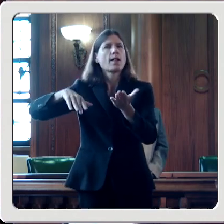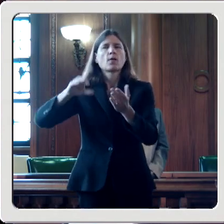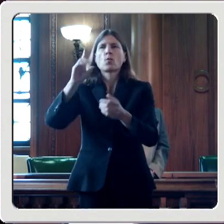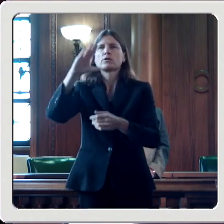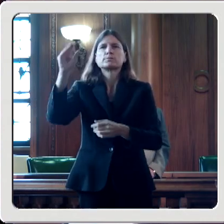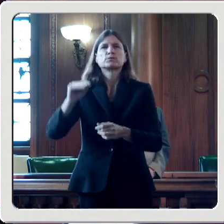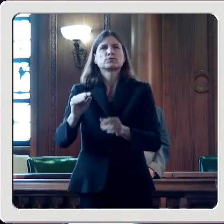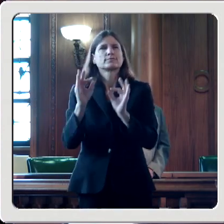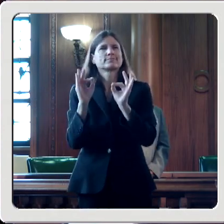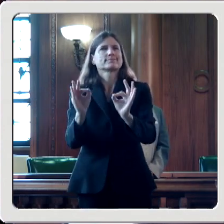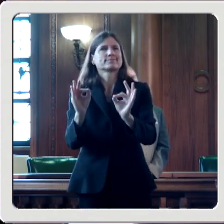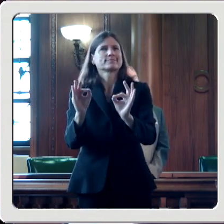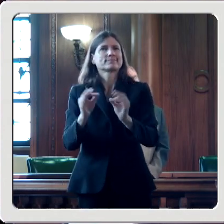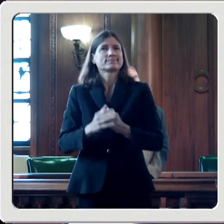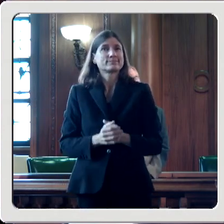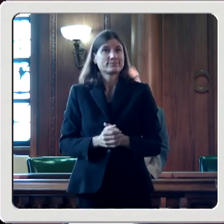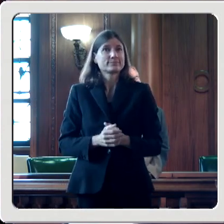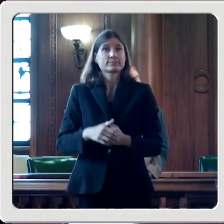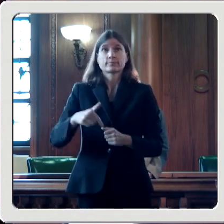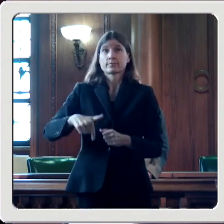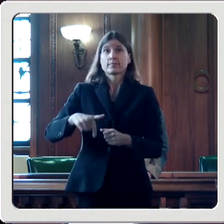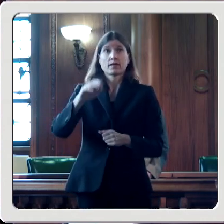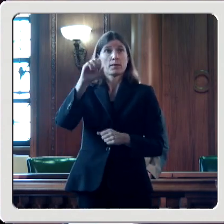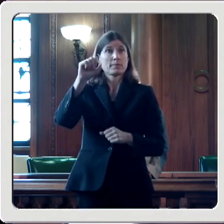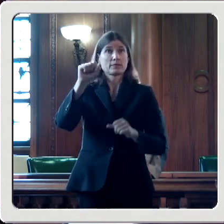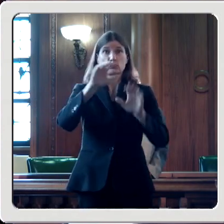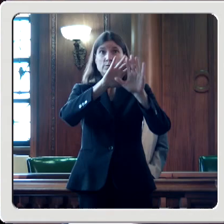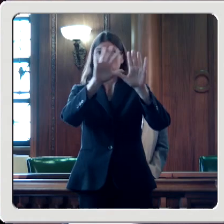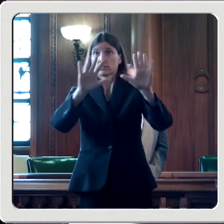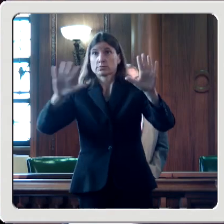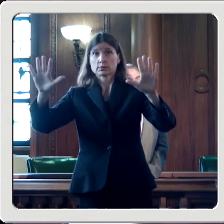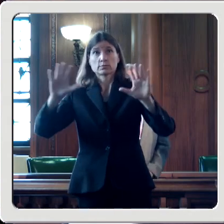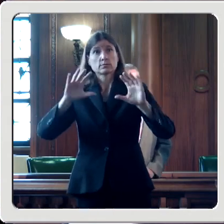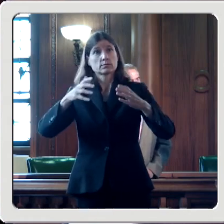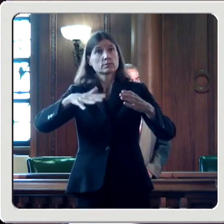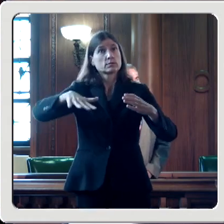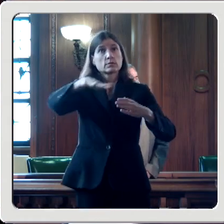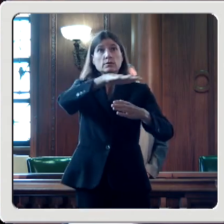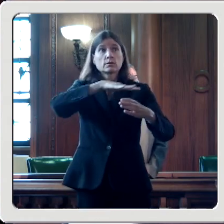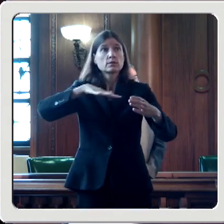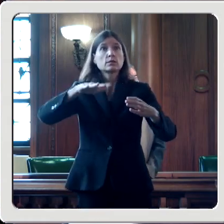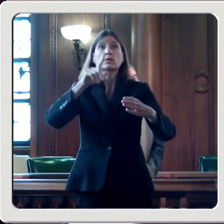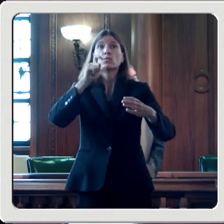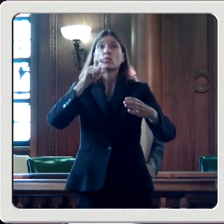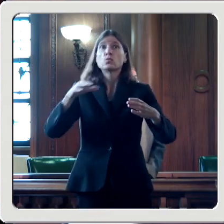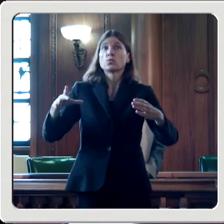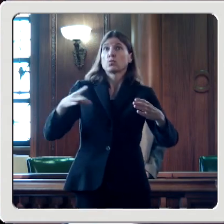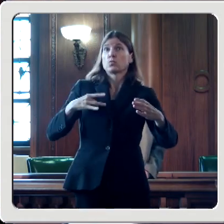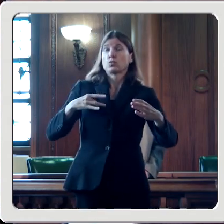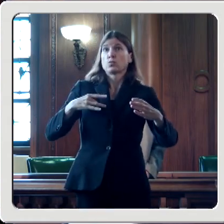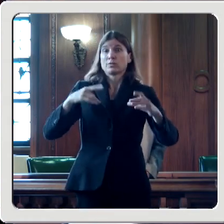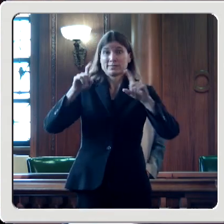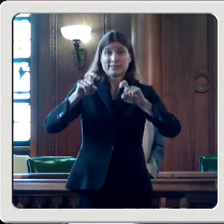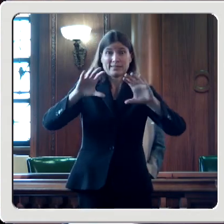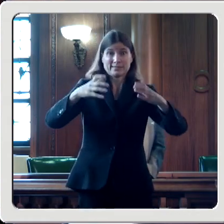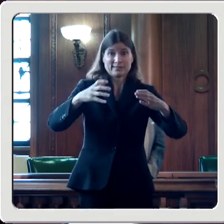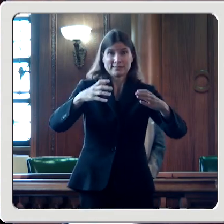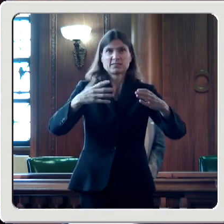about 1.1% based on the last report. The state, as I had mentioned last week,